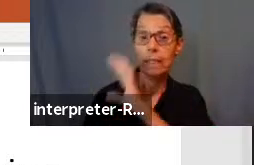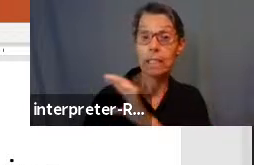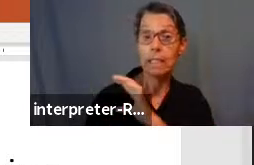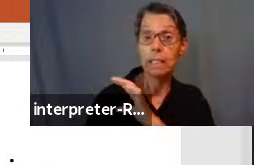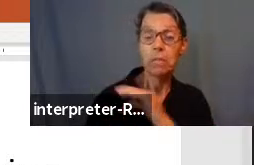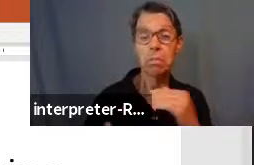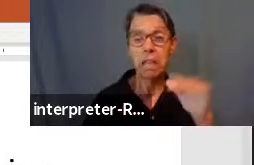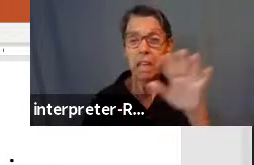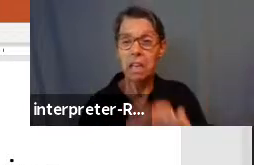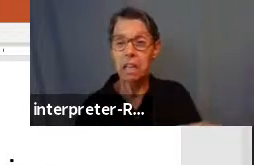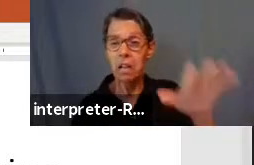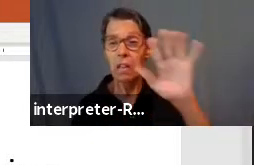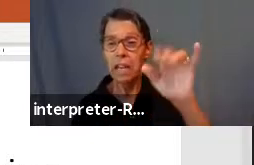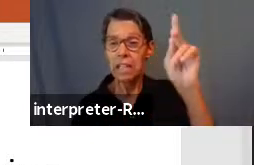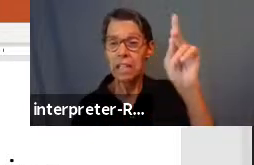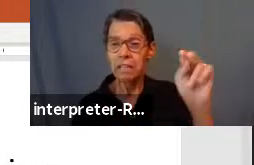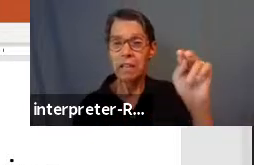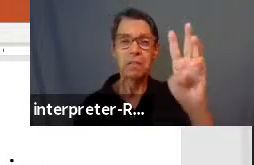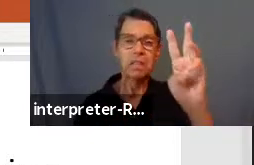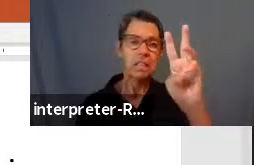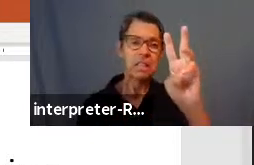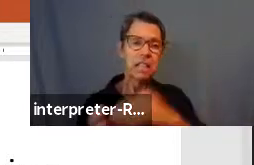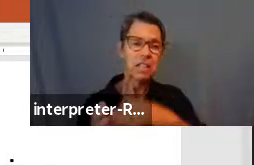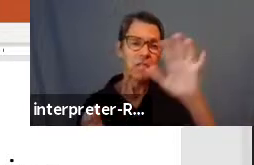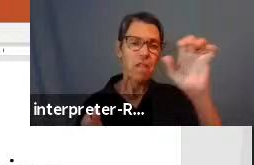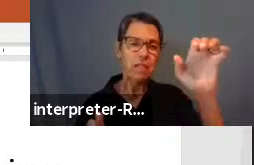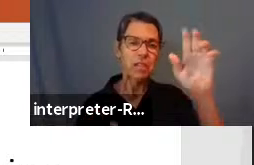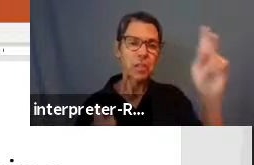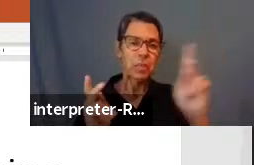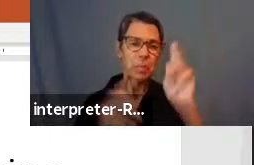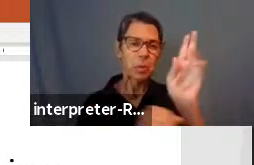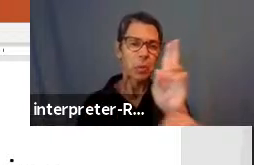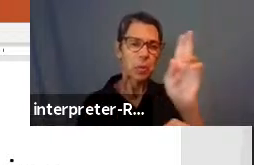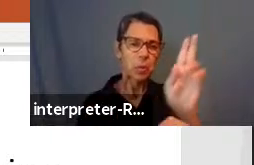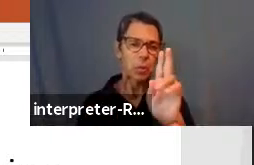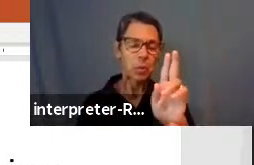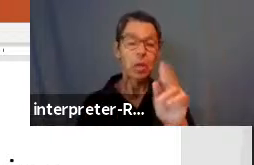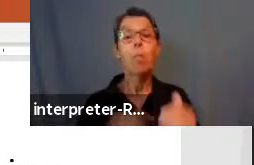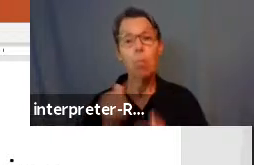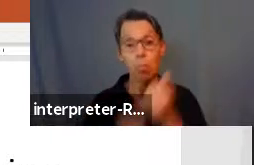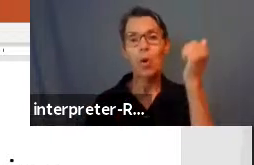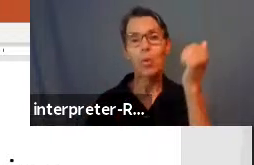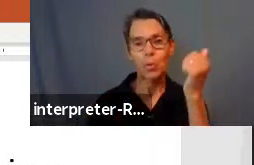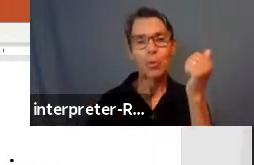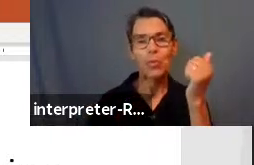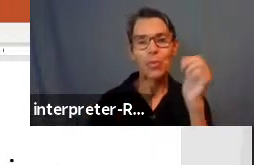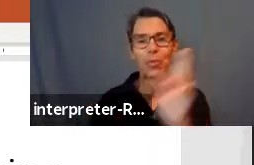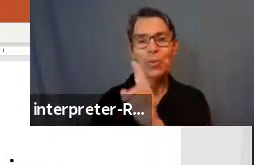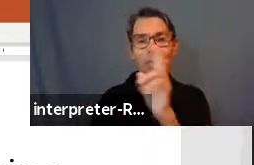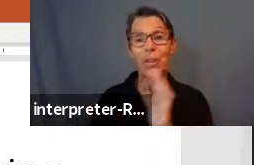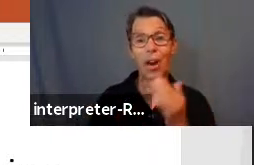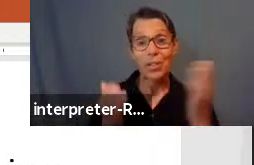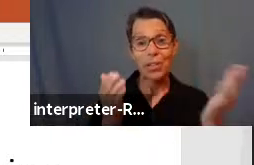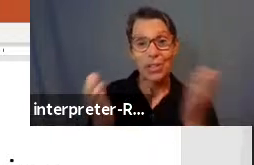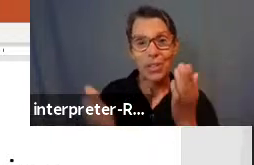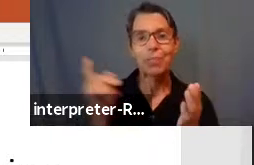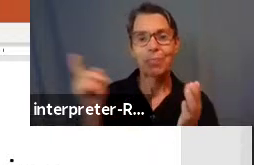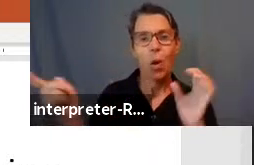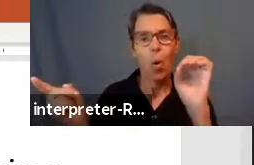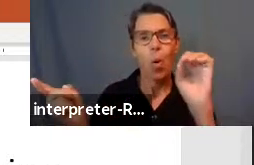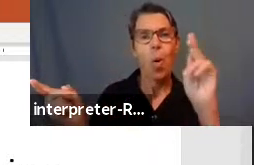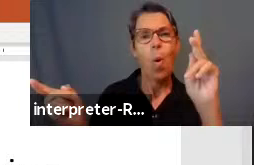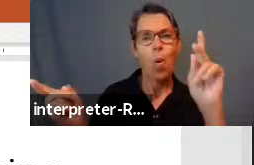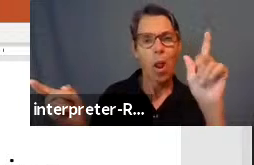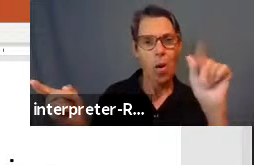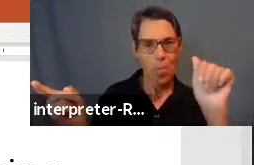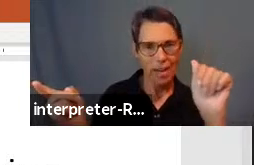users there in the state of Kansas. So you see the majority of the users are in Oklahoma, but we do have a federal presence there in Kansas with